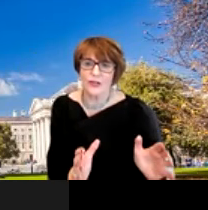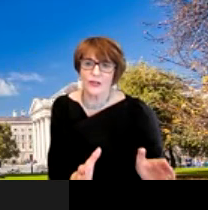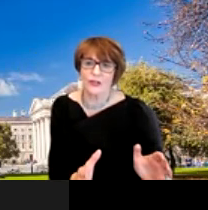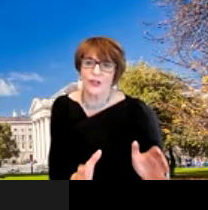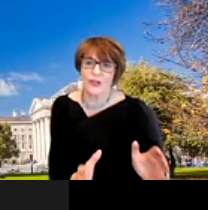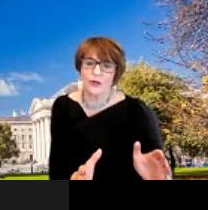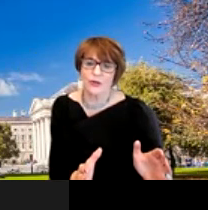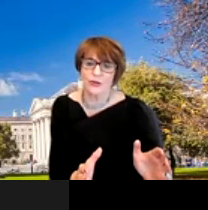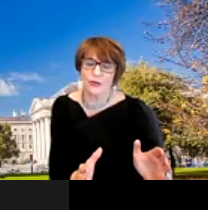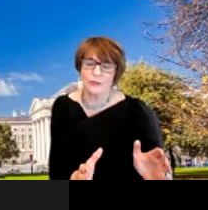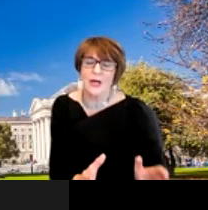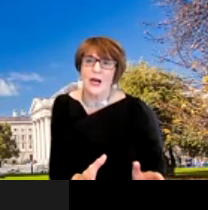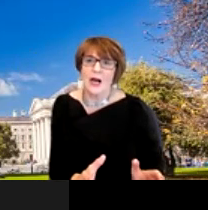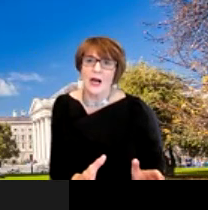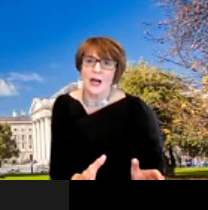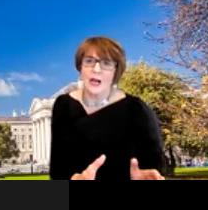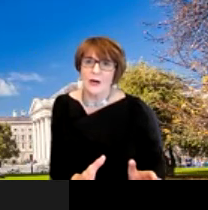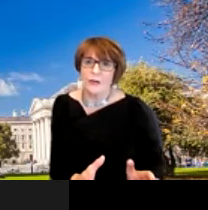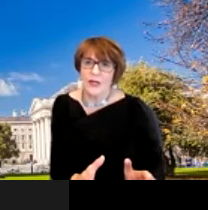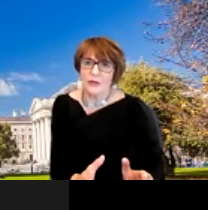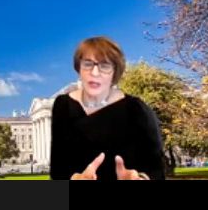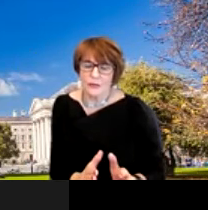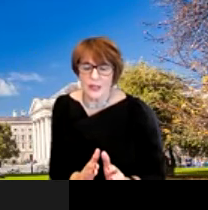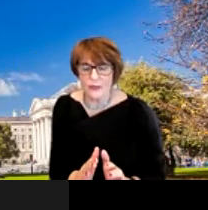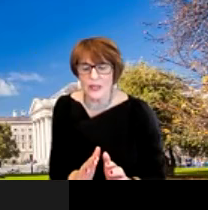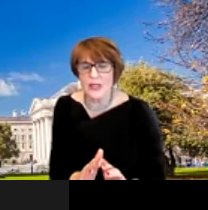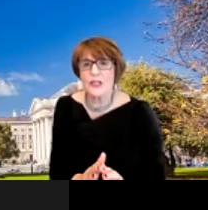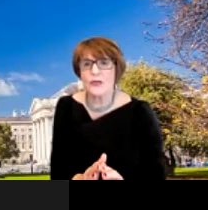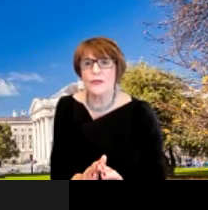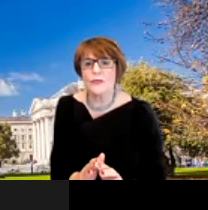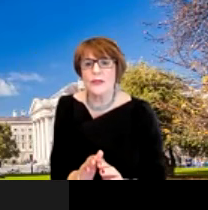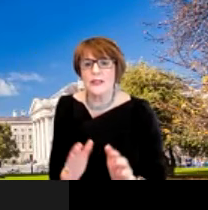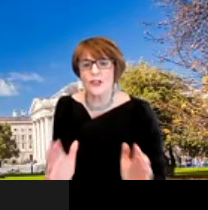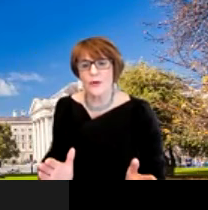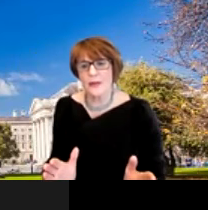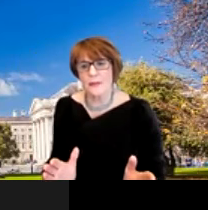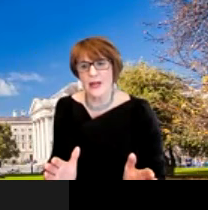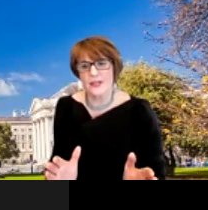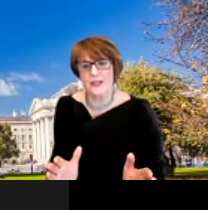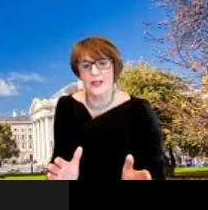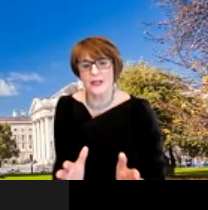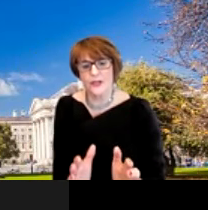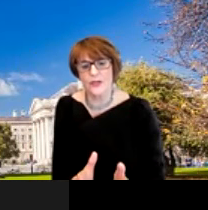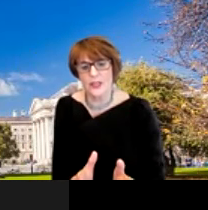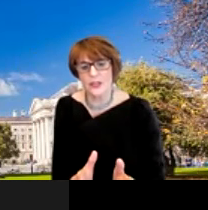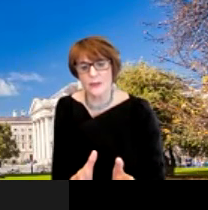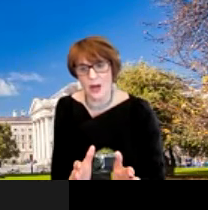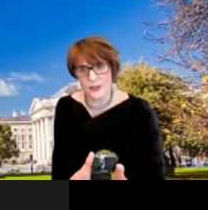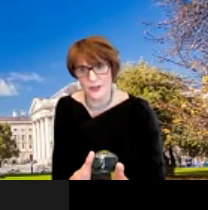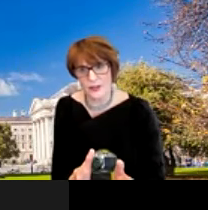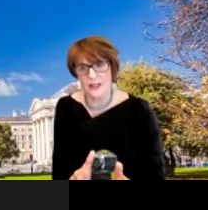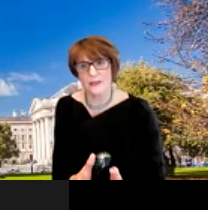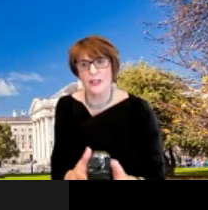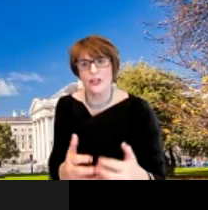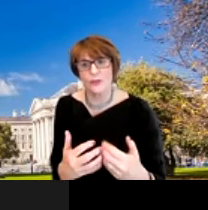are just such an important group. We need to listen to what people had to say. And as you say, there was